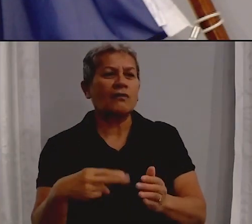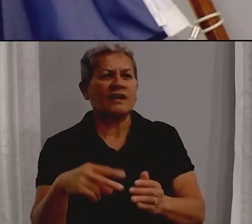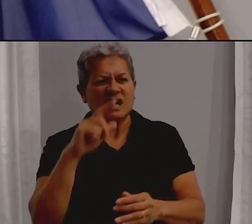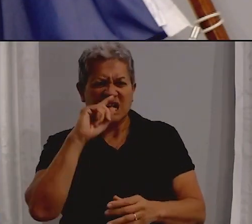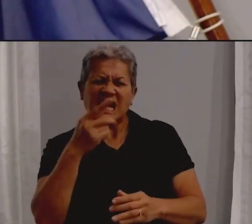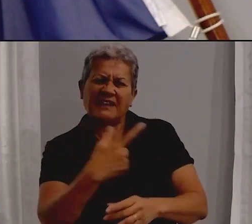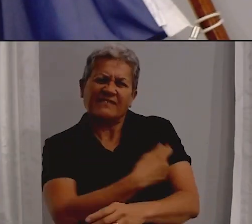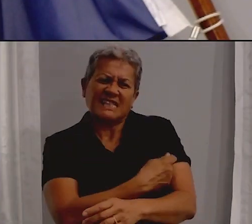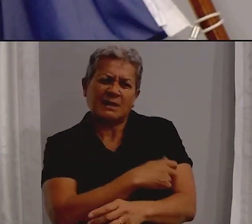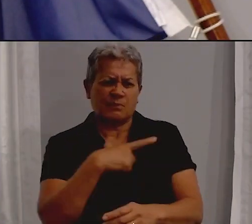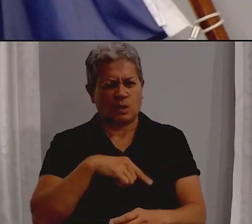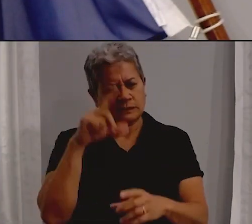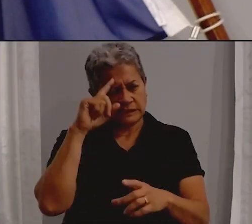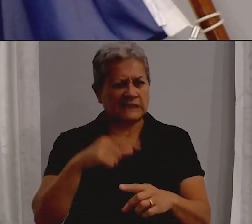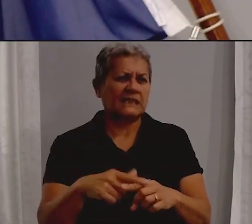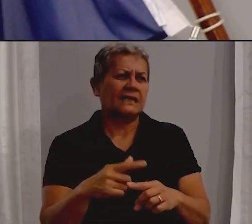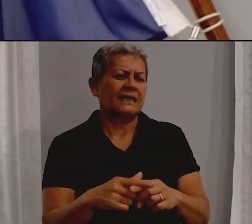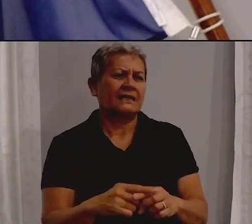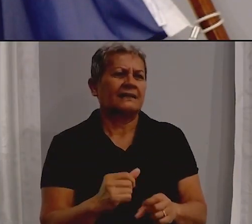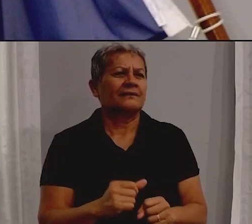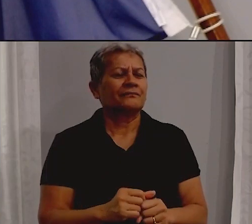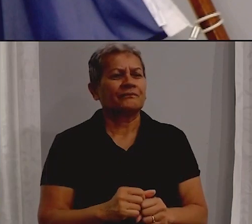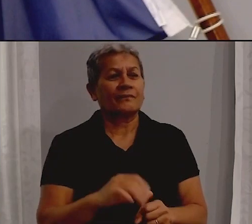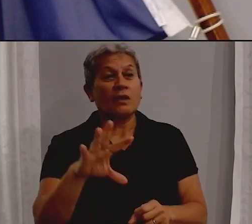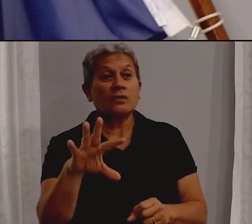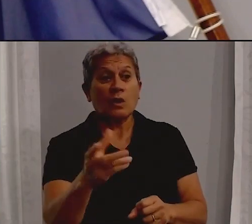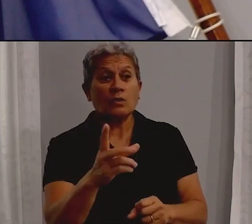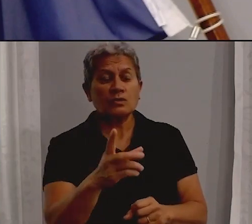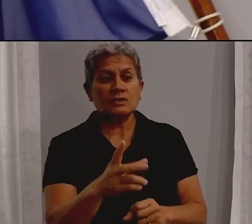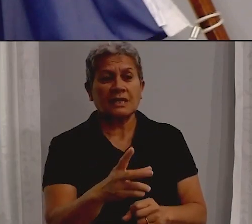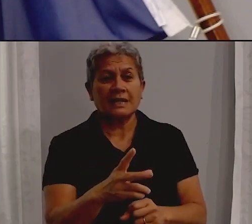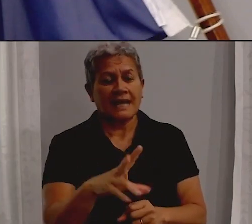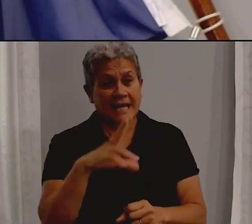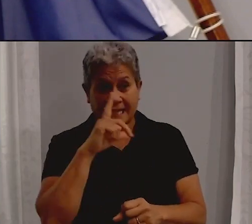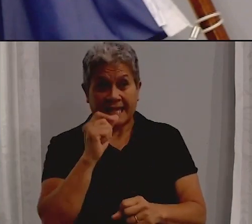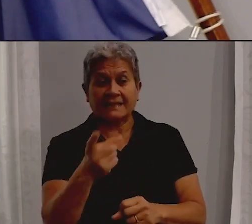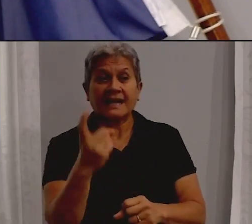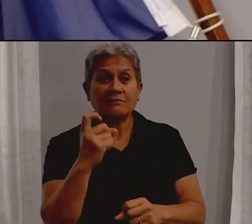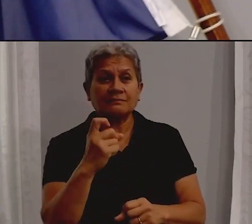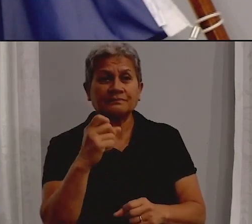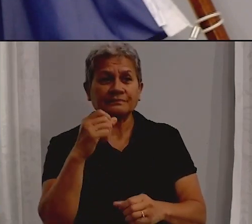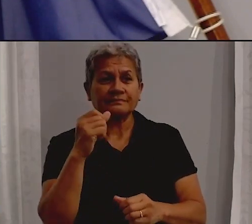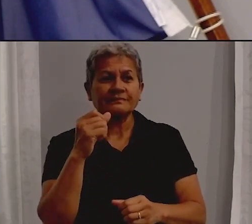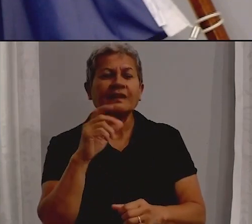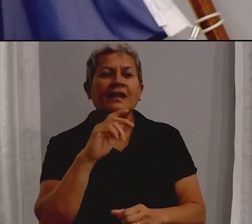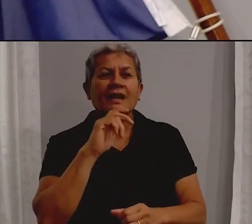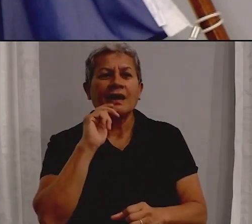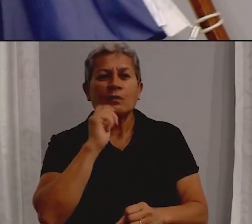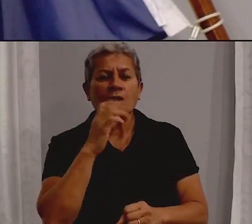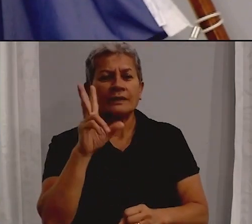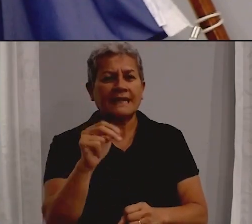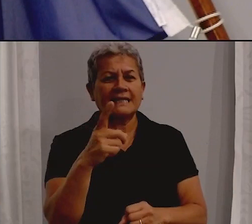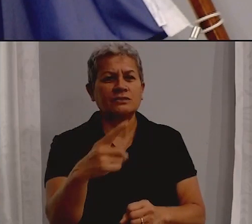of a medical exemption. Those permitted entry under this exemption will be subject to certain additional public